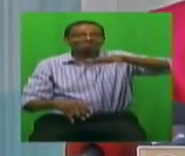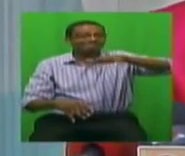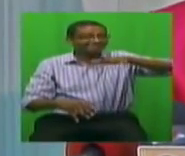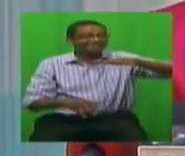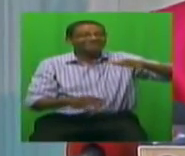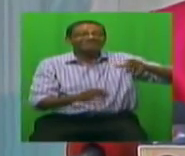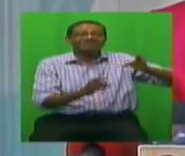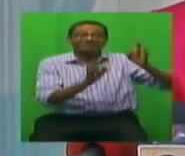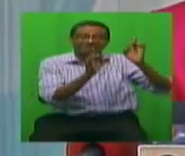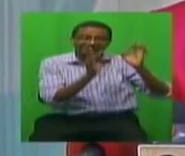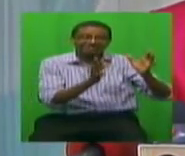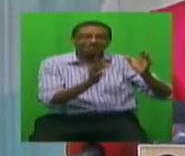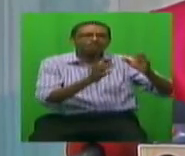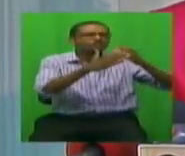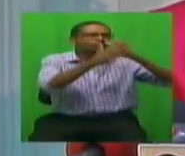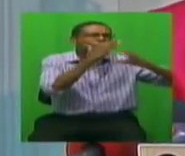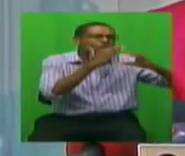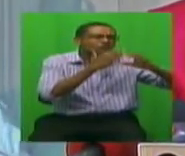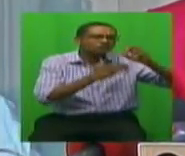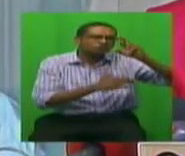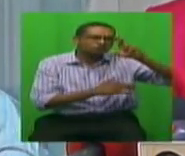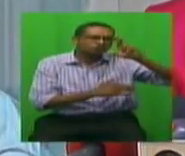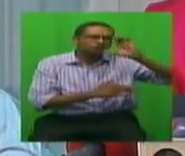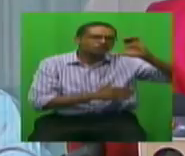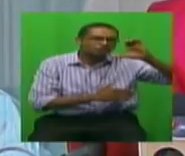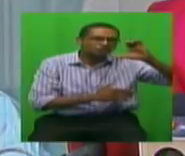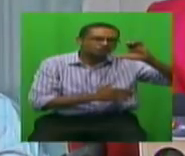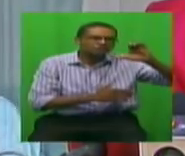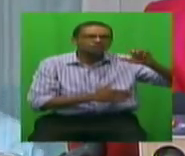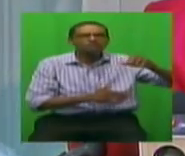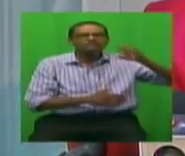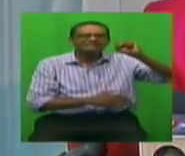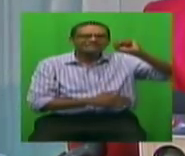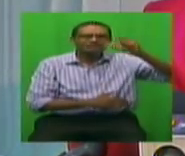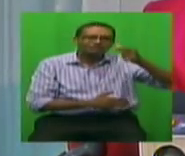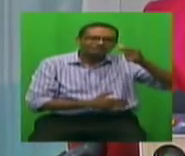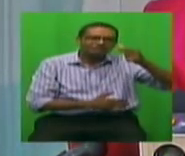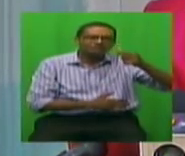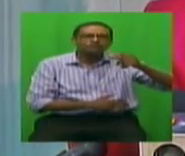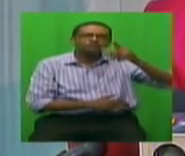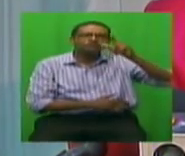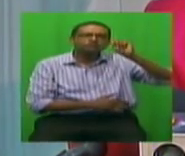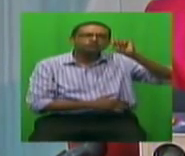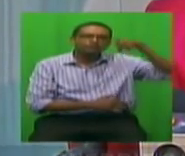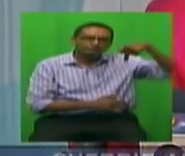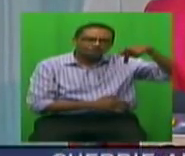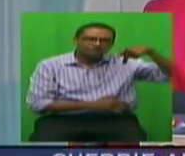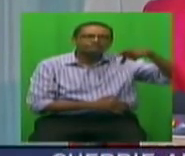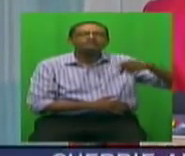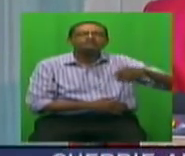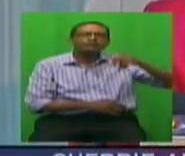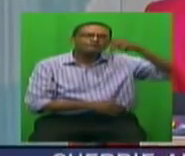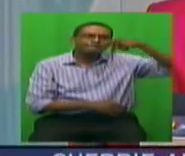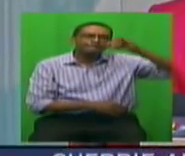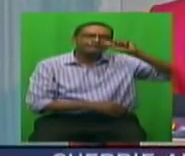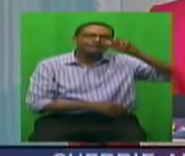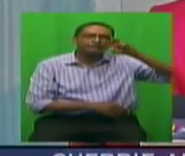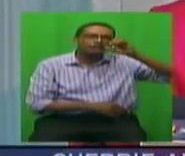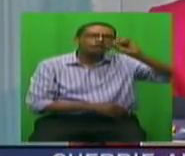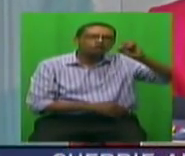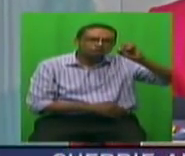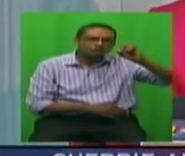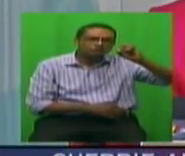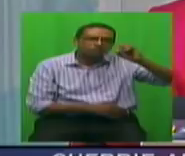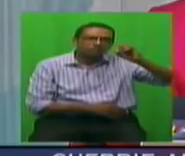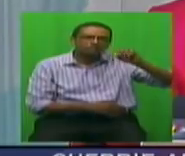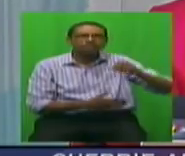include Shogunas, Rio Claro, Sangre Grande, Tunapuna Piaco, Samuel Laventil, and the Couva Tabaquite.